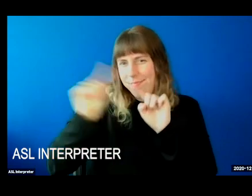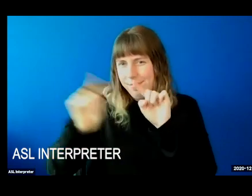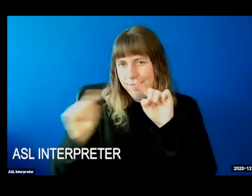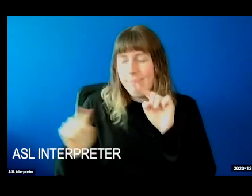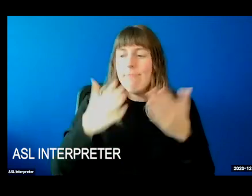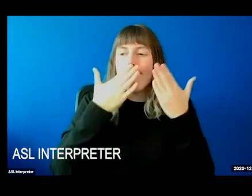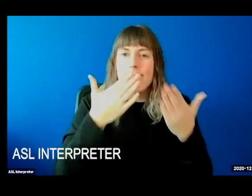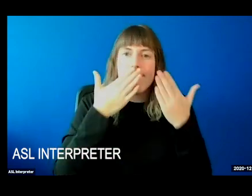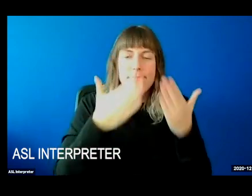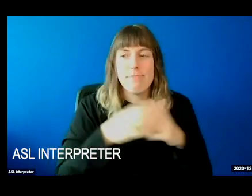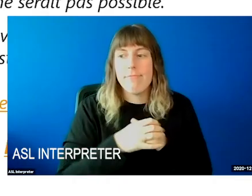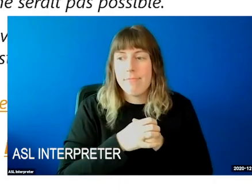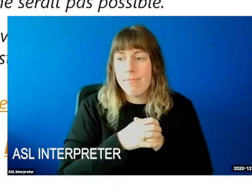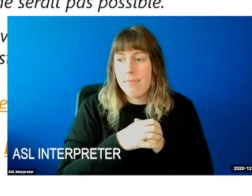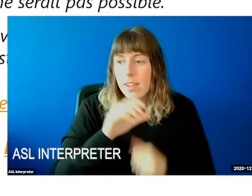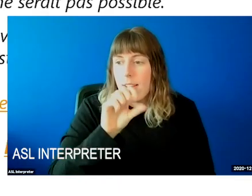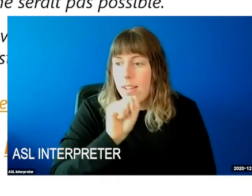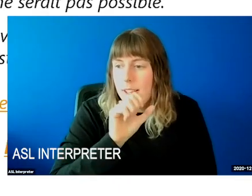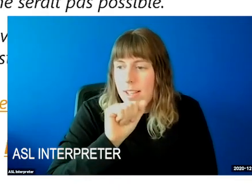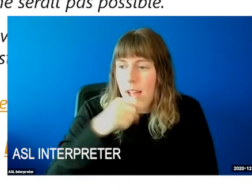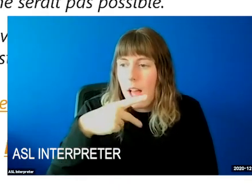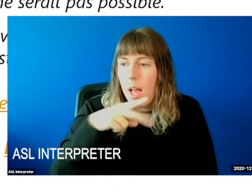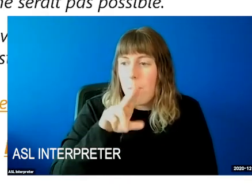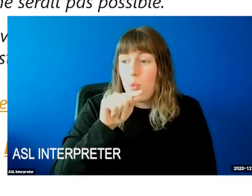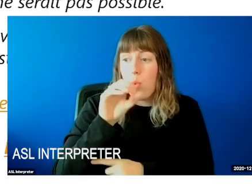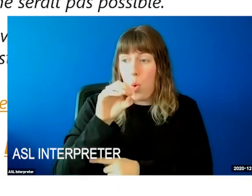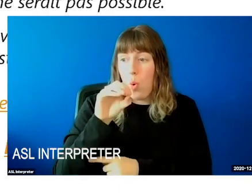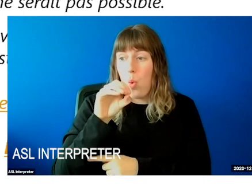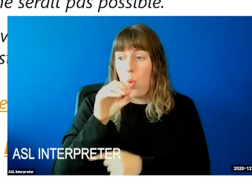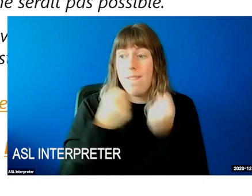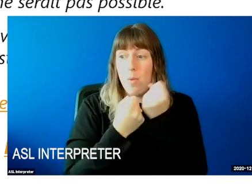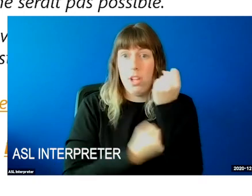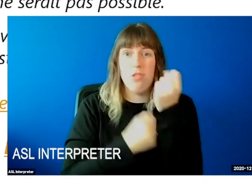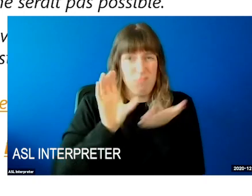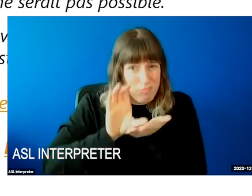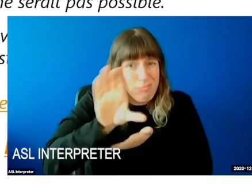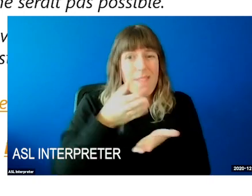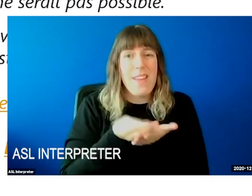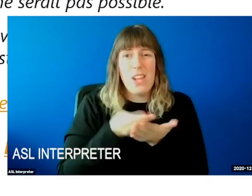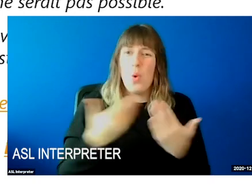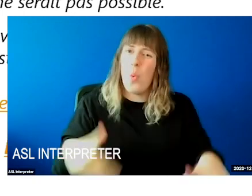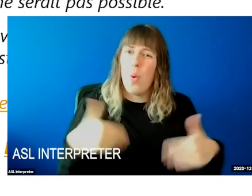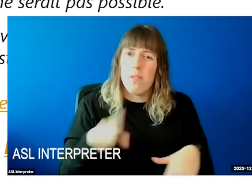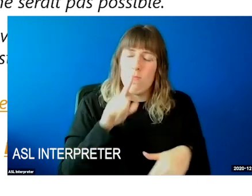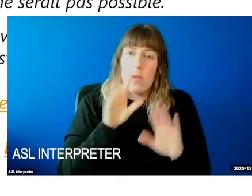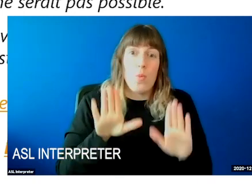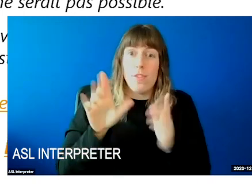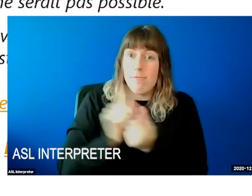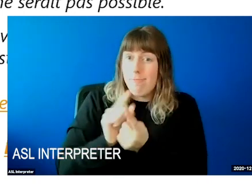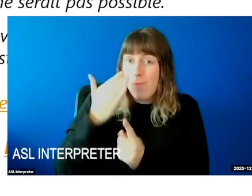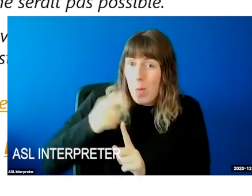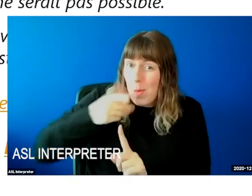to thank some of those. So a very special thank you to the Saputo Foundation for the very generous financial support that